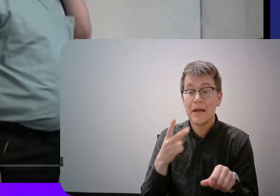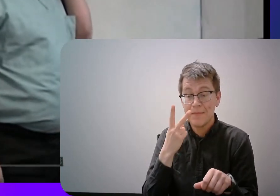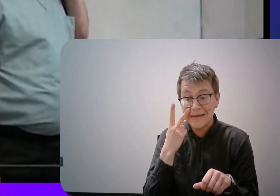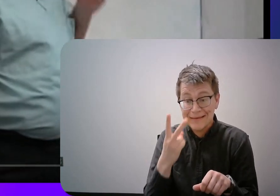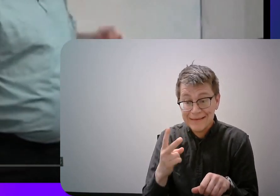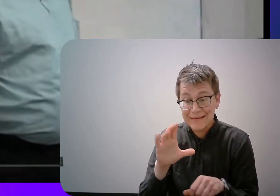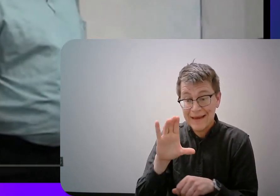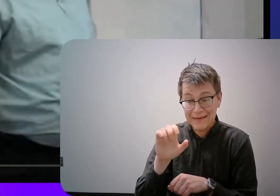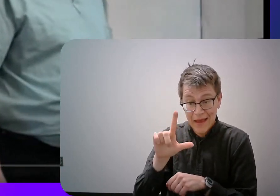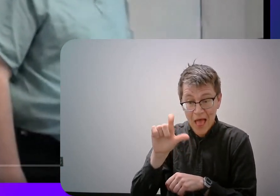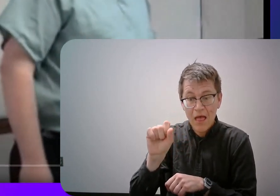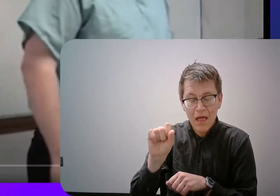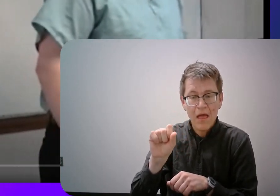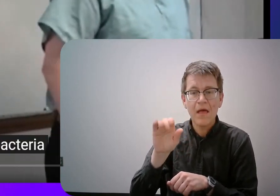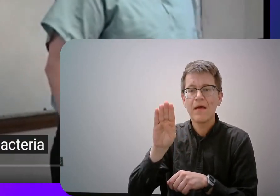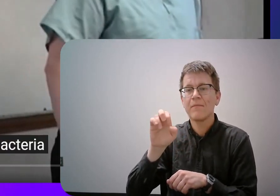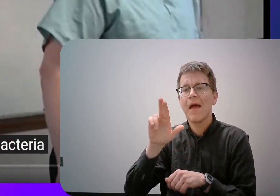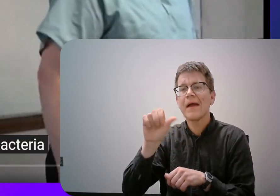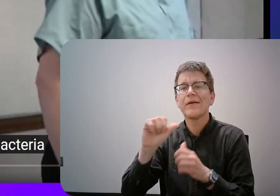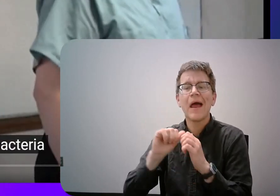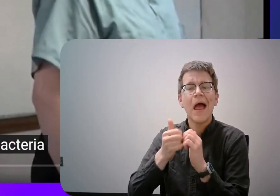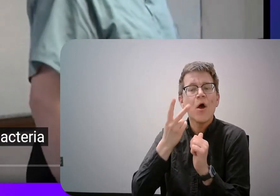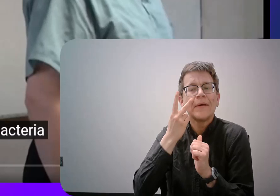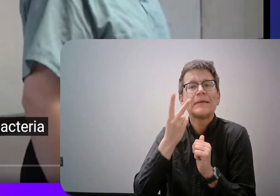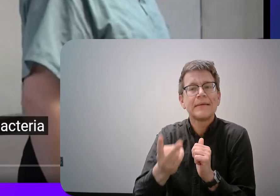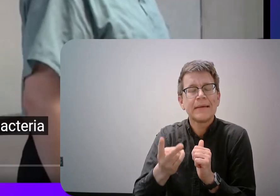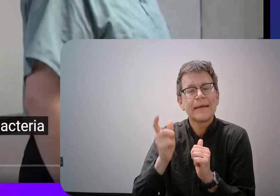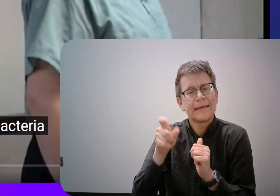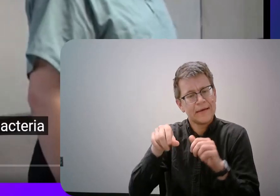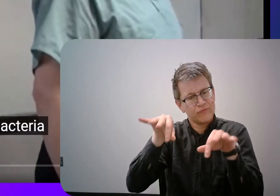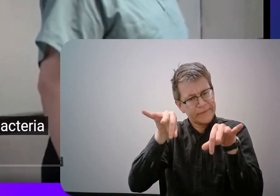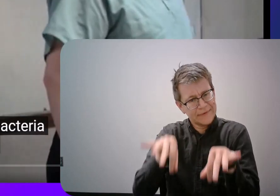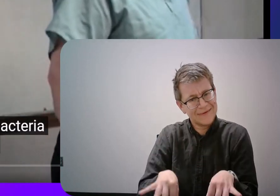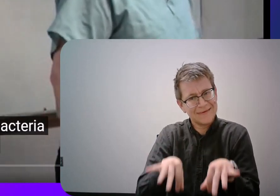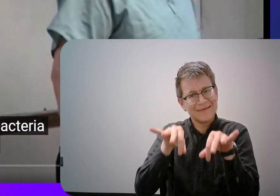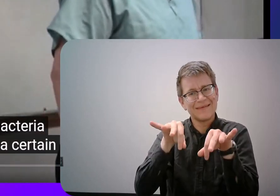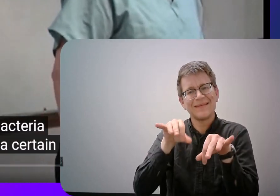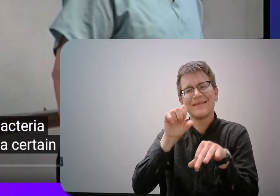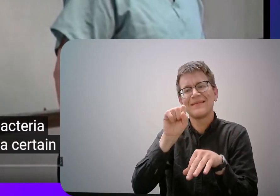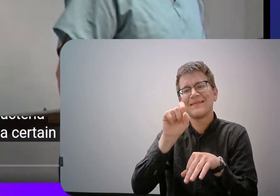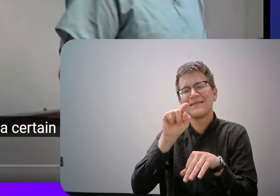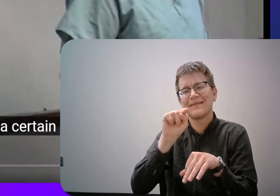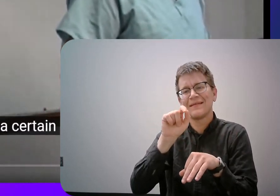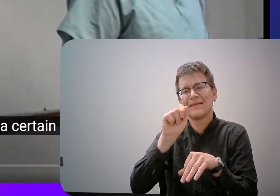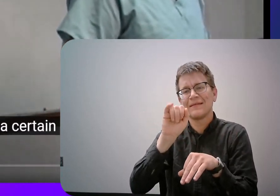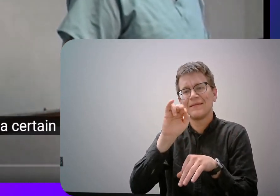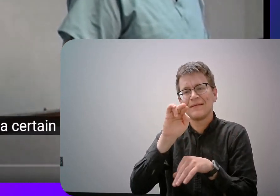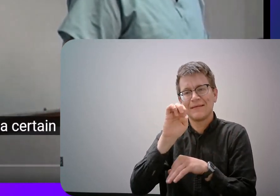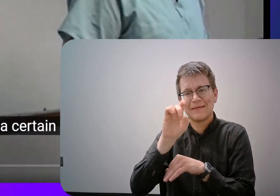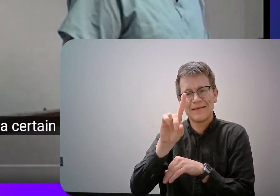in order to see cells and bacteria, they need to be stained with a certain coloring.